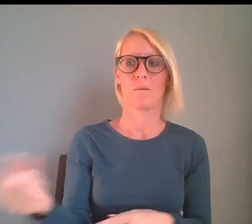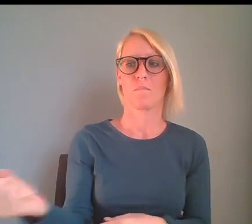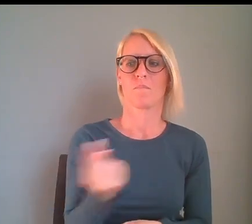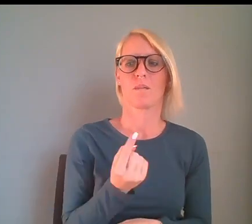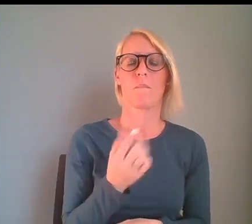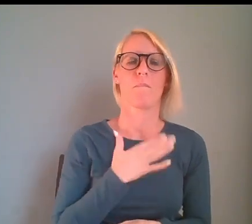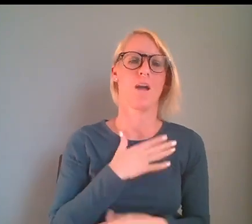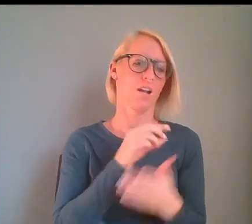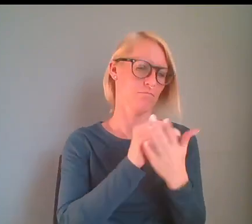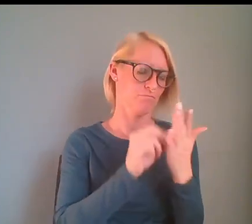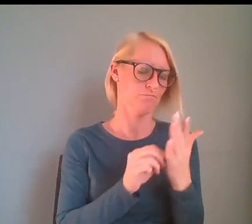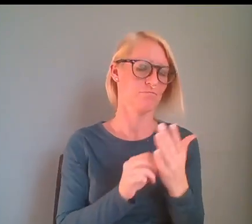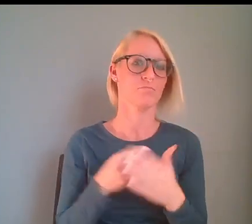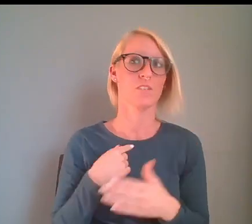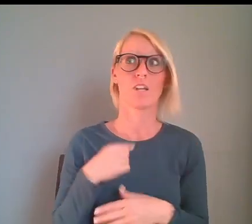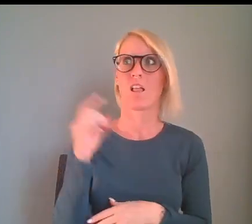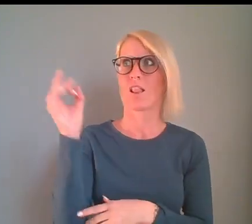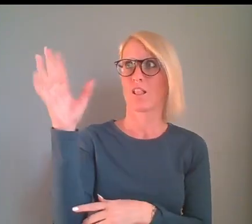And you can hit the lights.